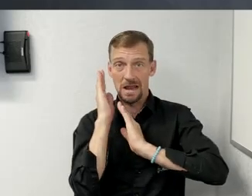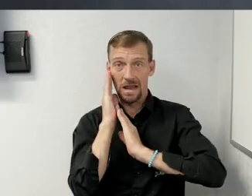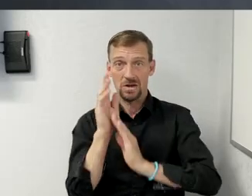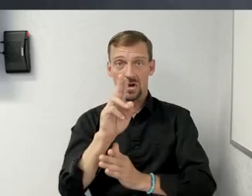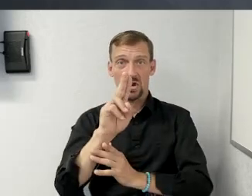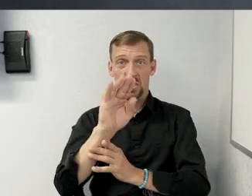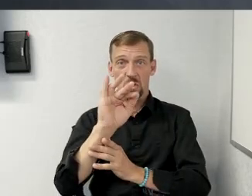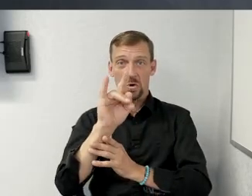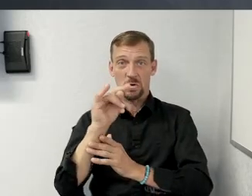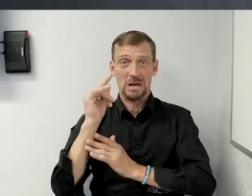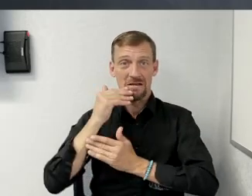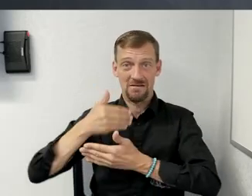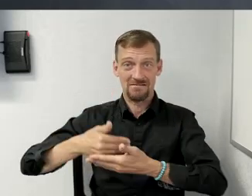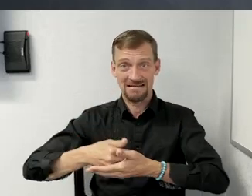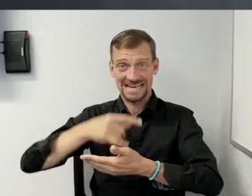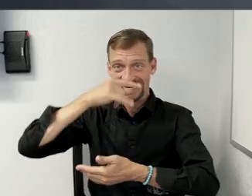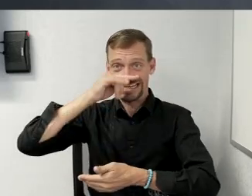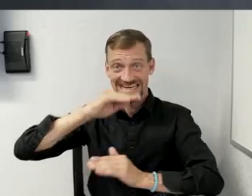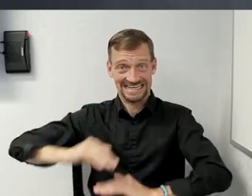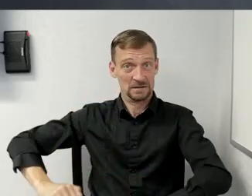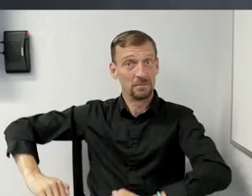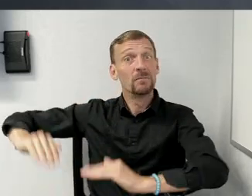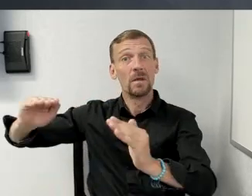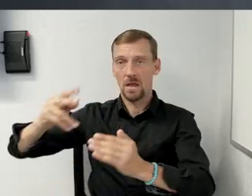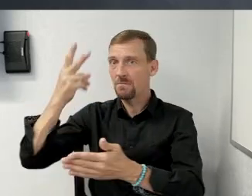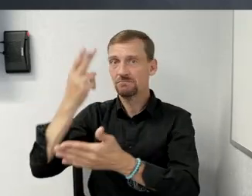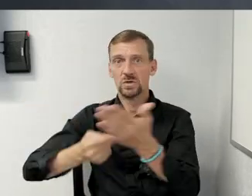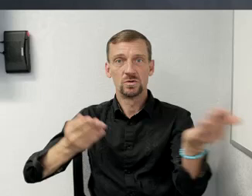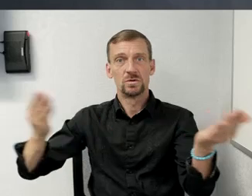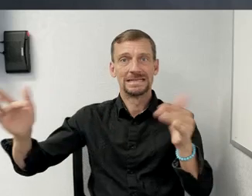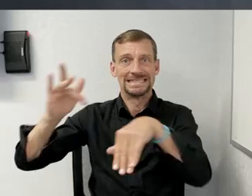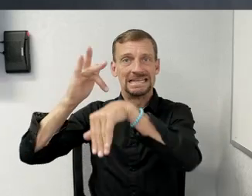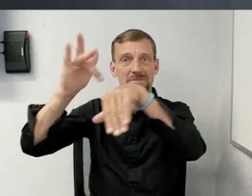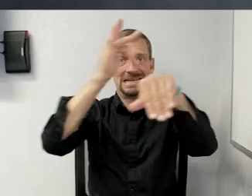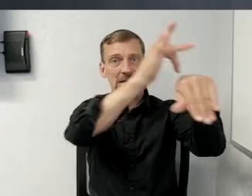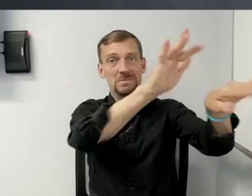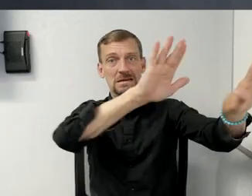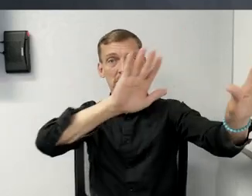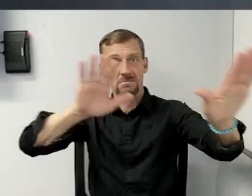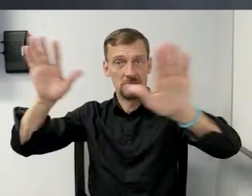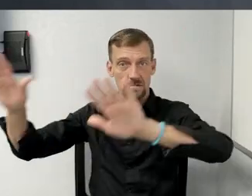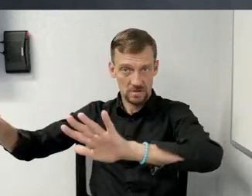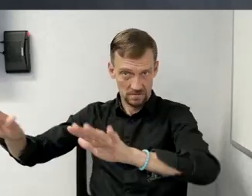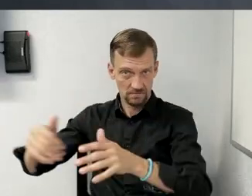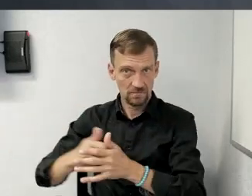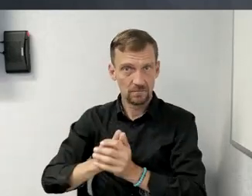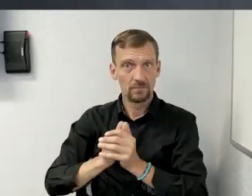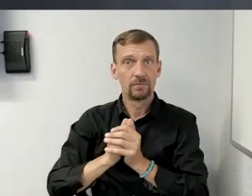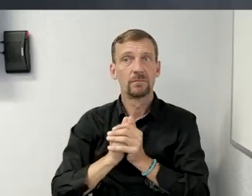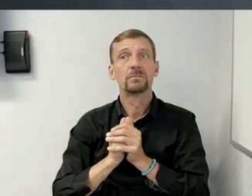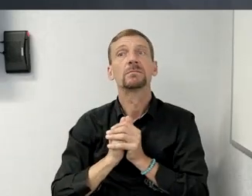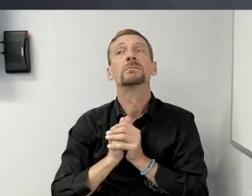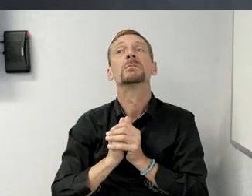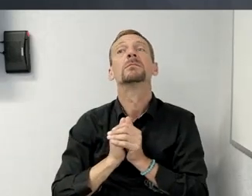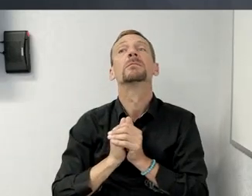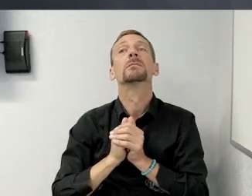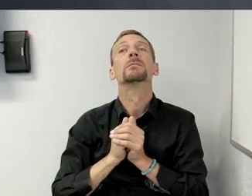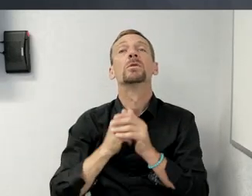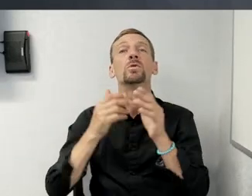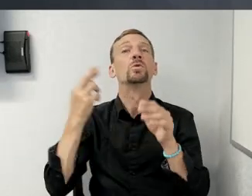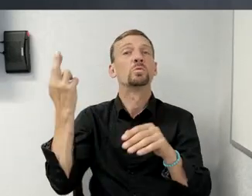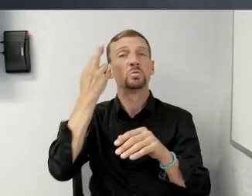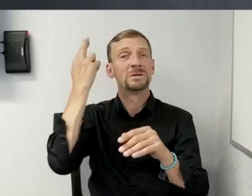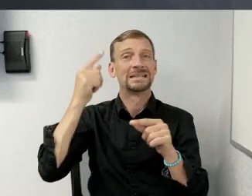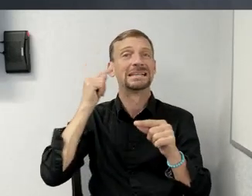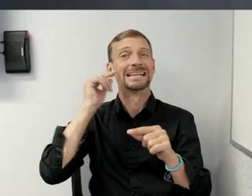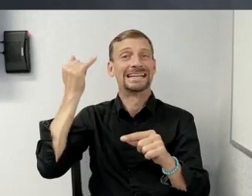unit, both of those units have been emptied. So they're sitting there empty, essentially just being available